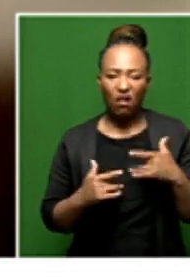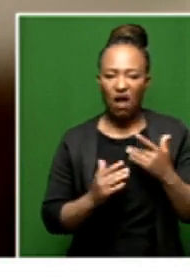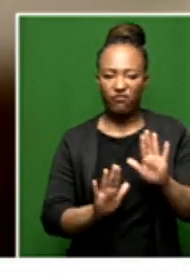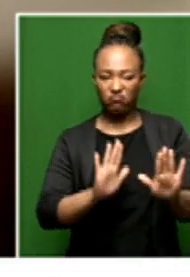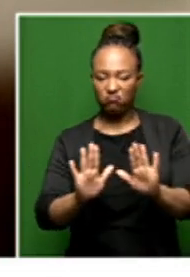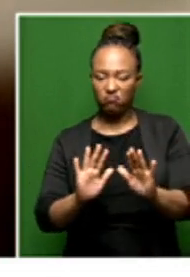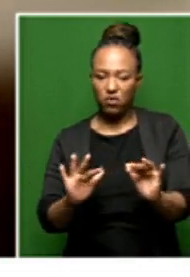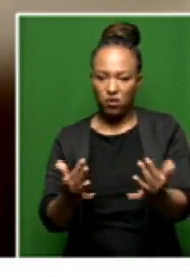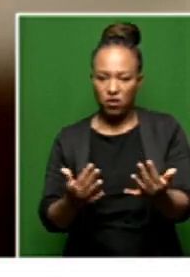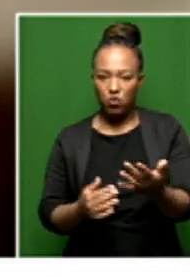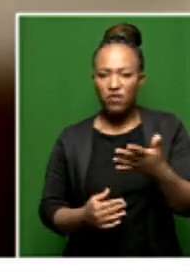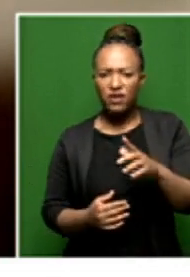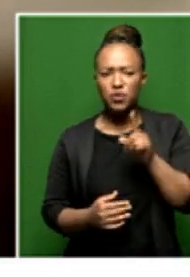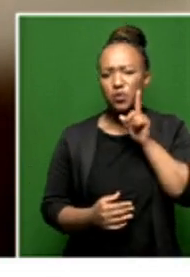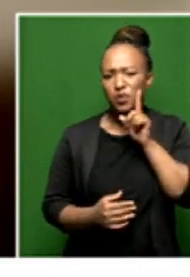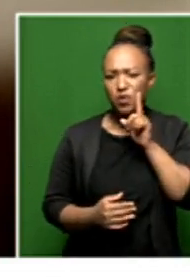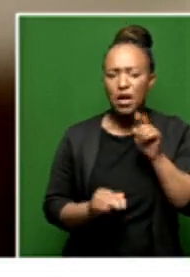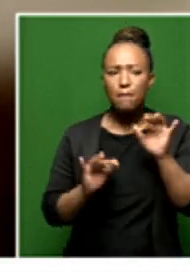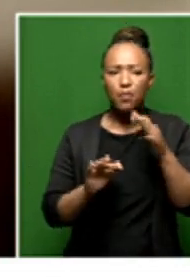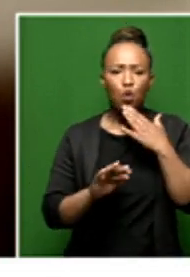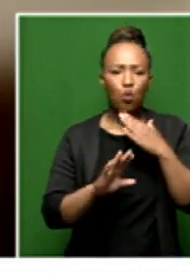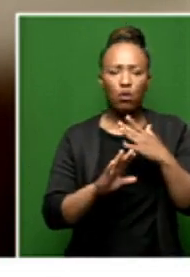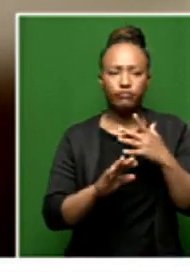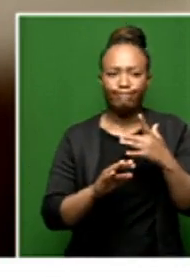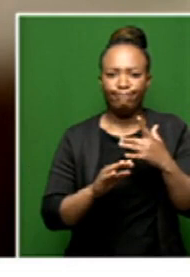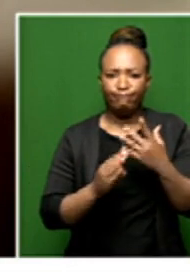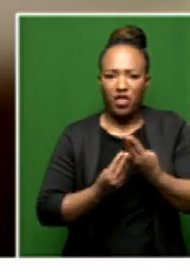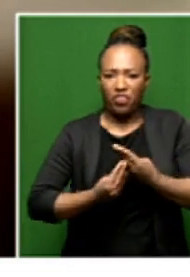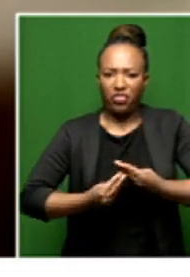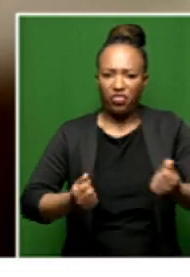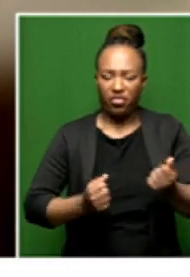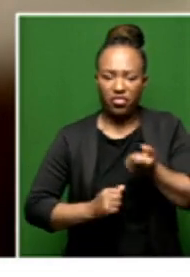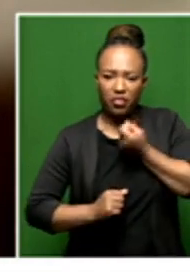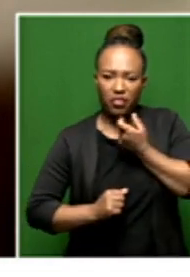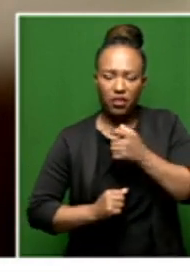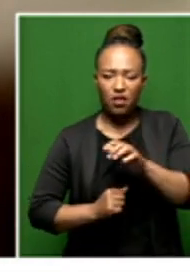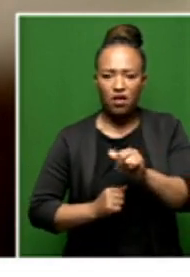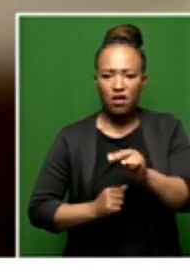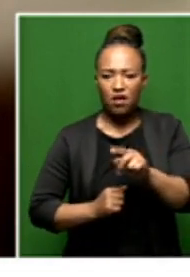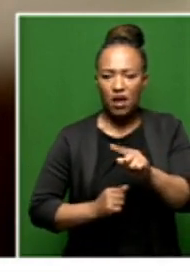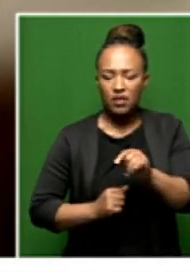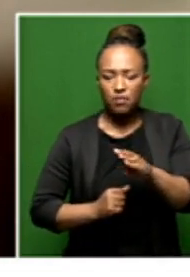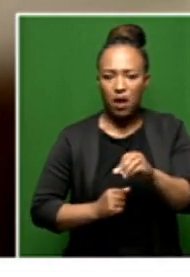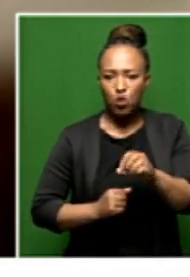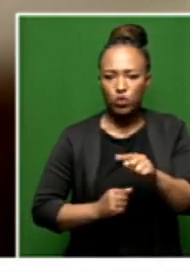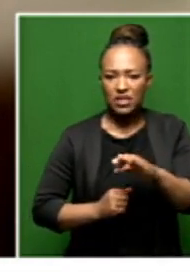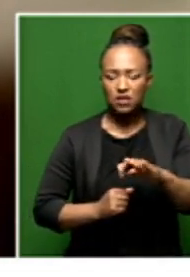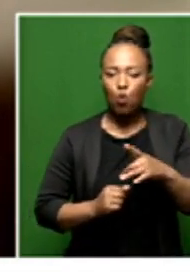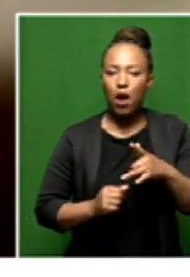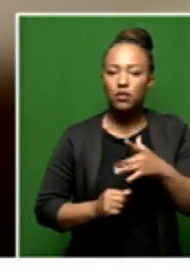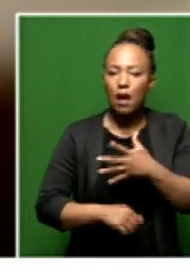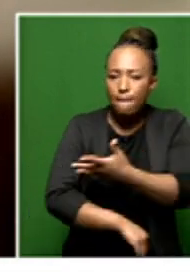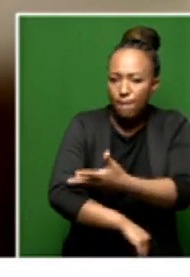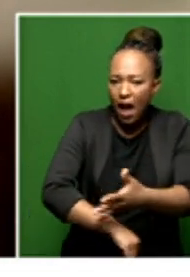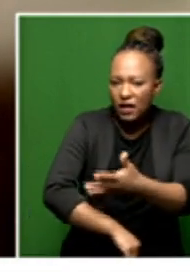looking at resistance to antibiotics, infections in things like bloodstream infections. So those are the